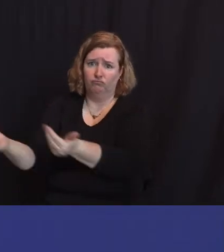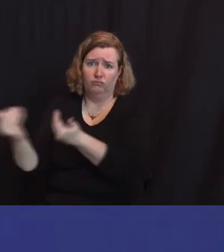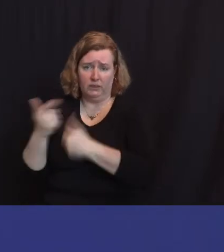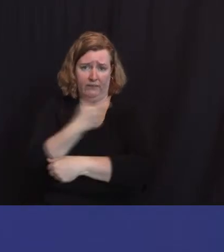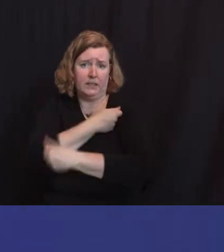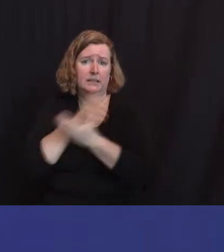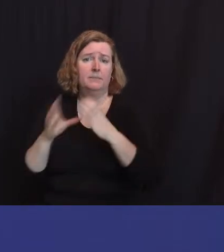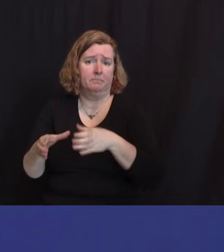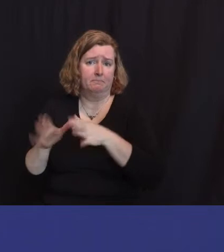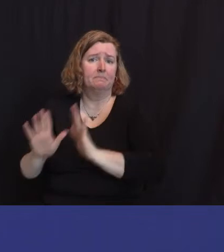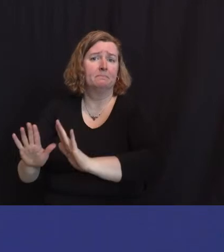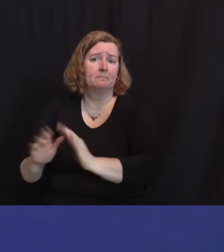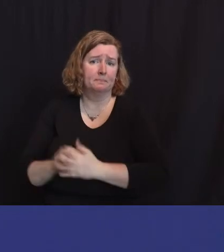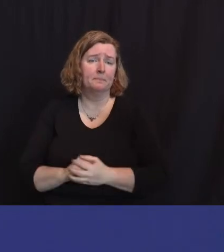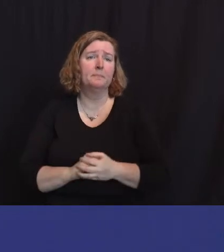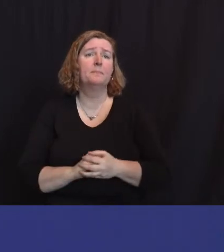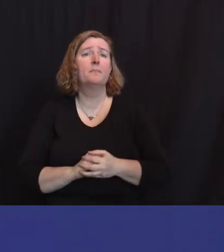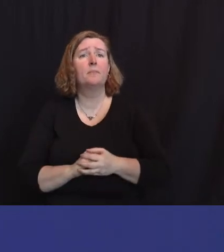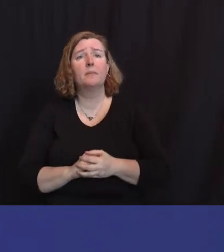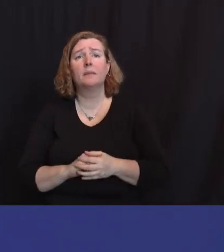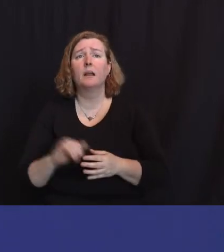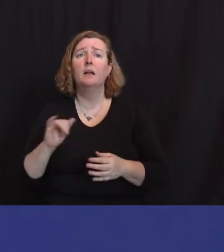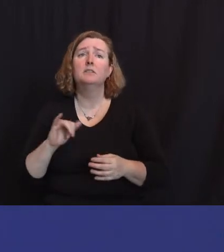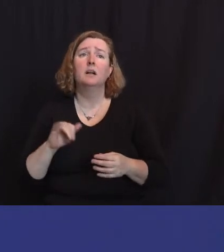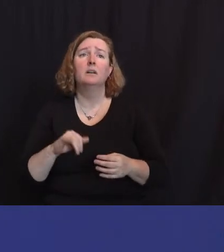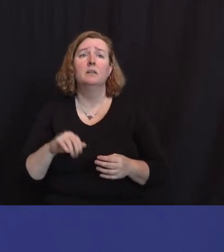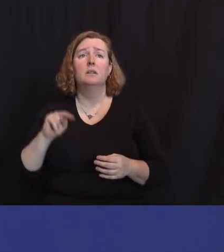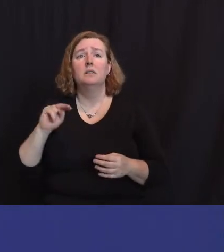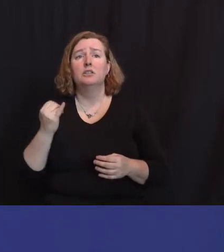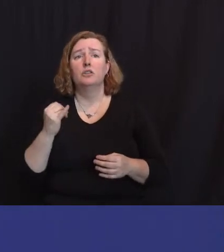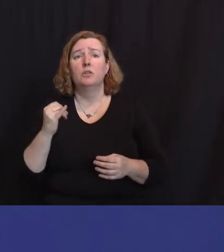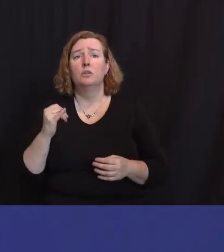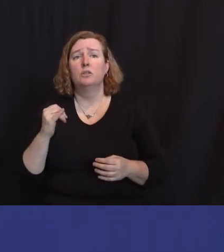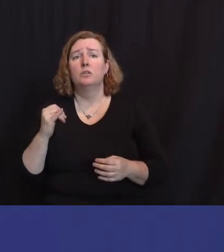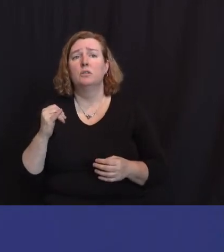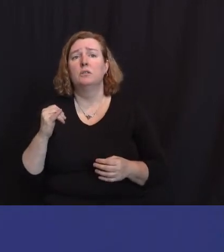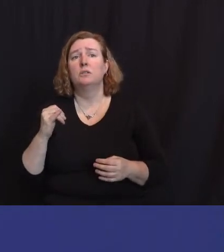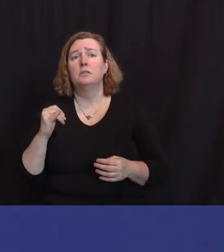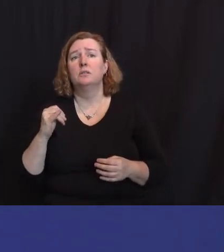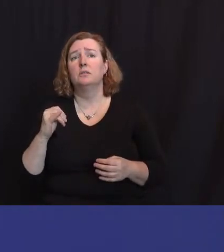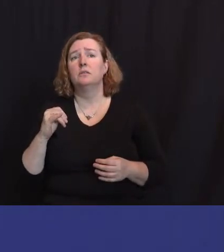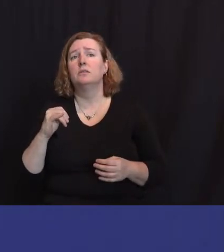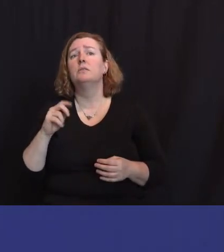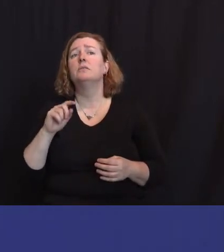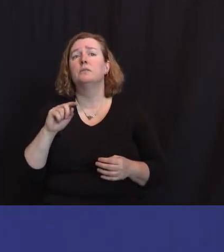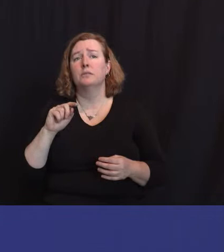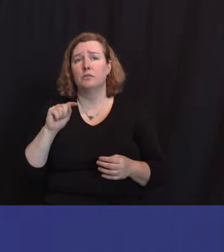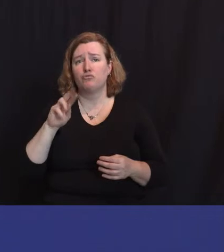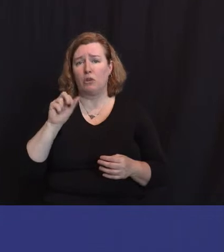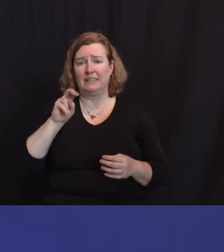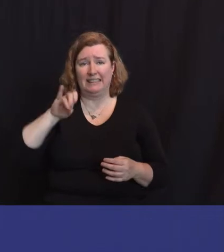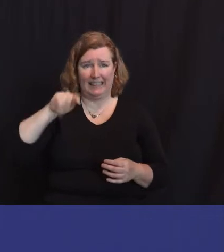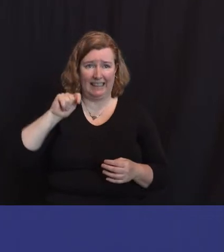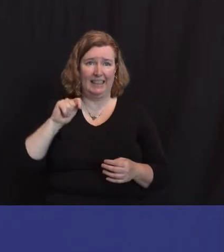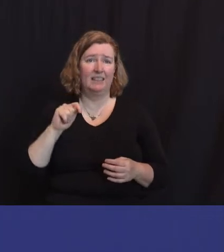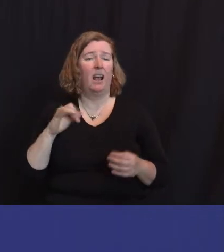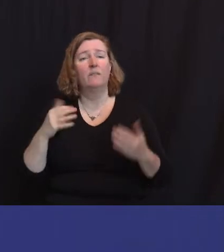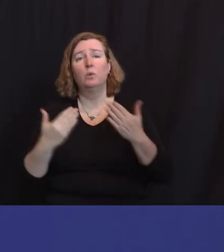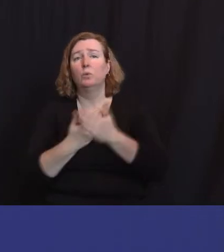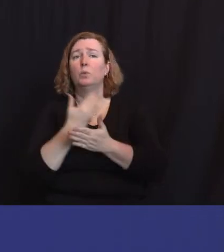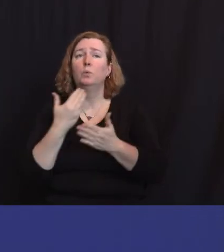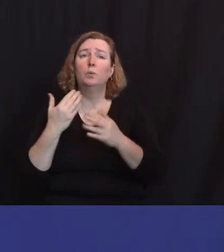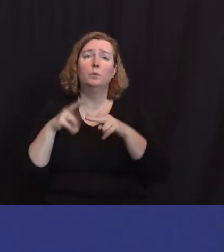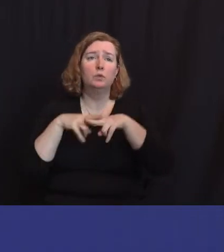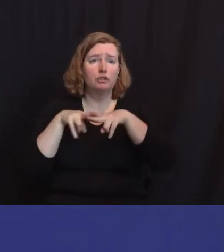first delivery of a great, efficient, dual power locomotive. I say that only because NJ Transit's got a couple